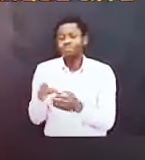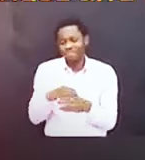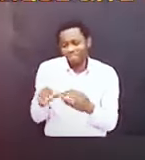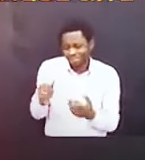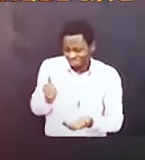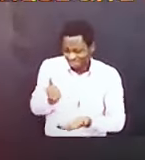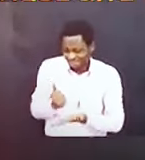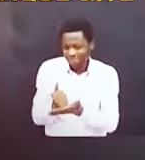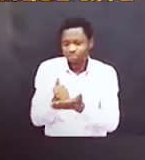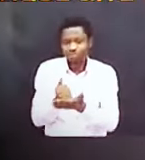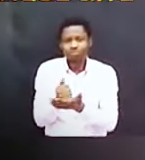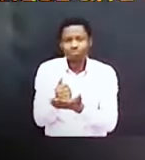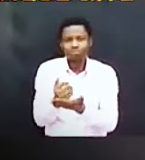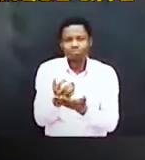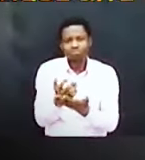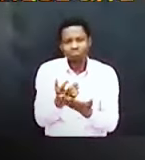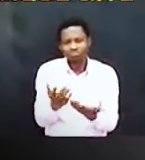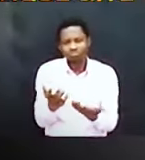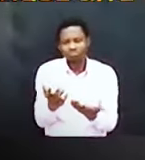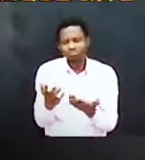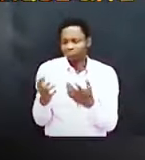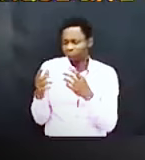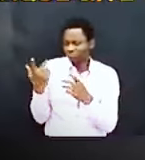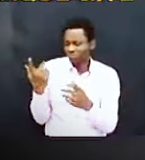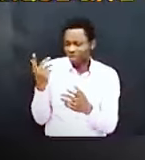Avoid dissensions, quarreling,